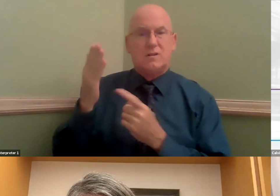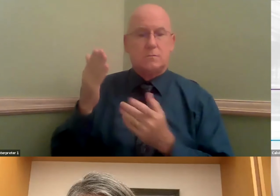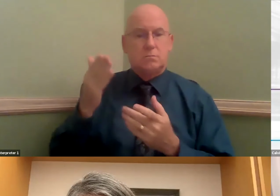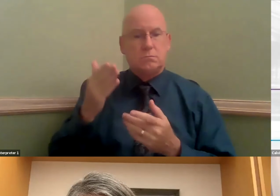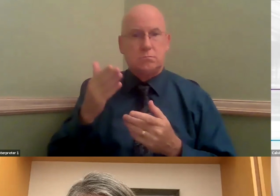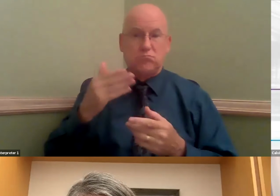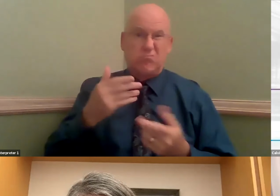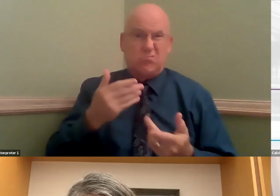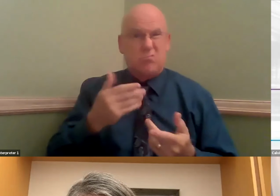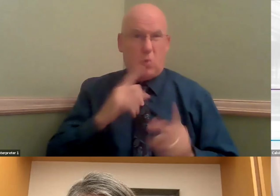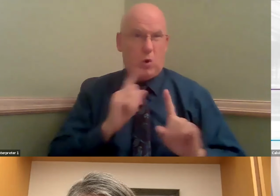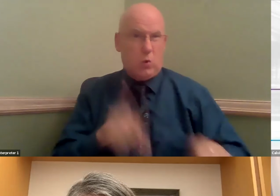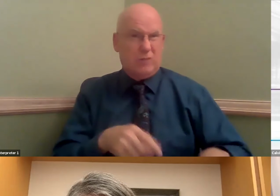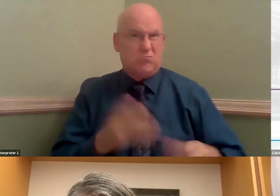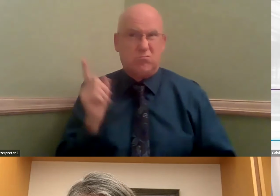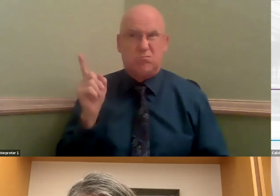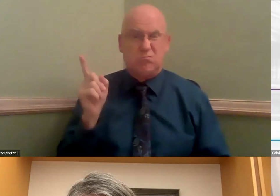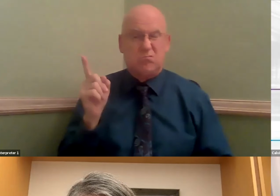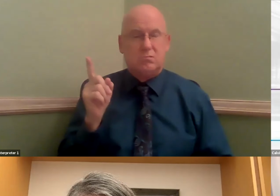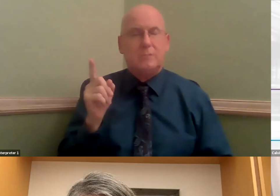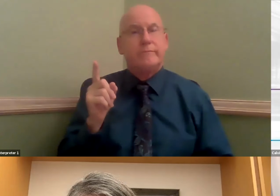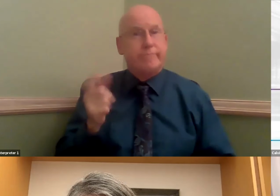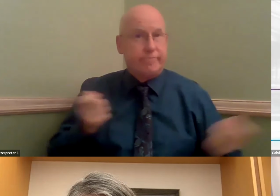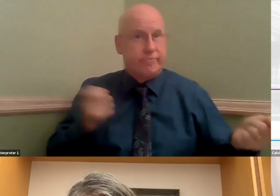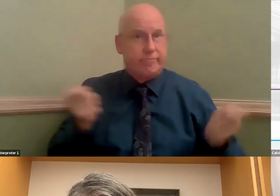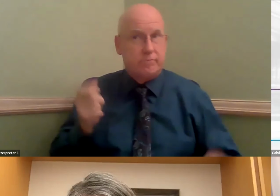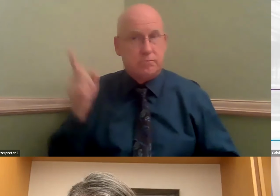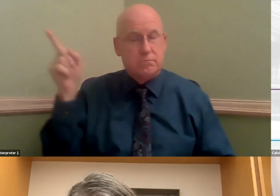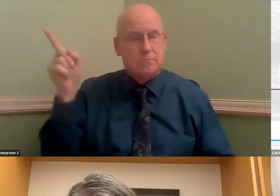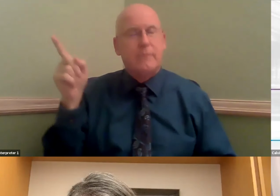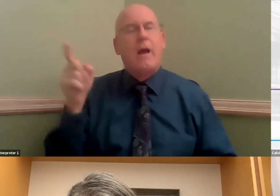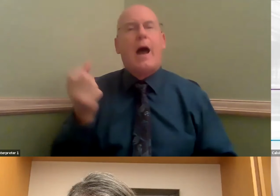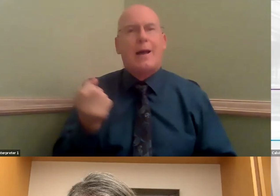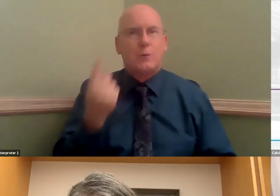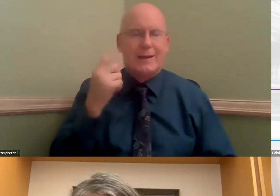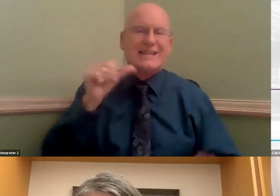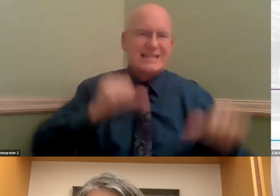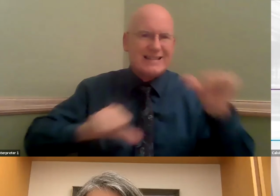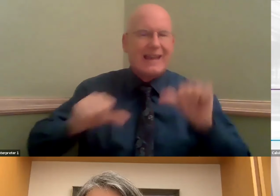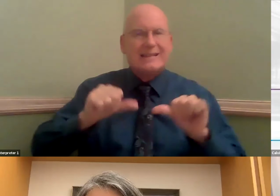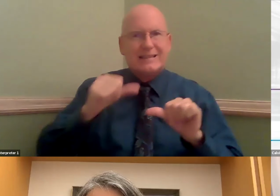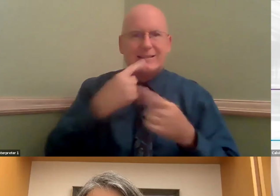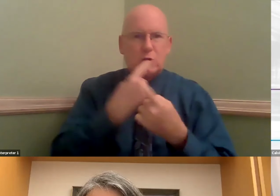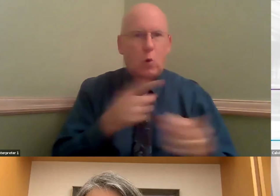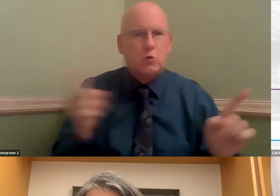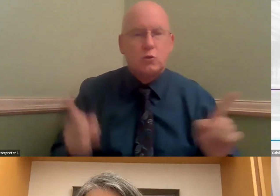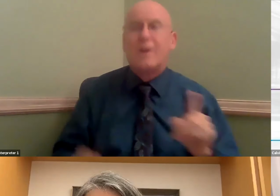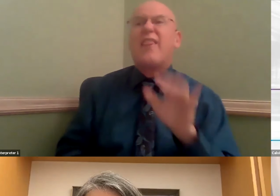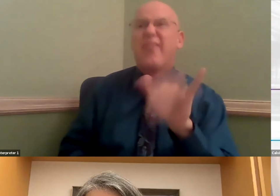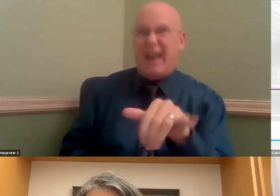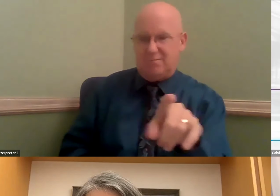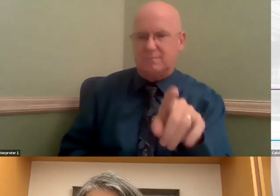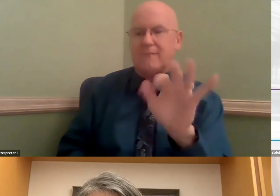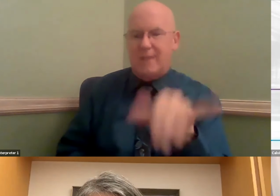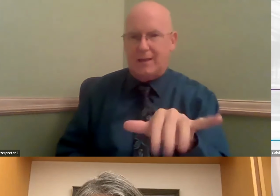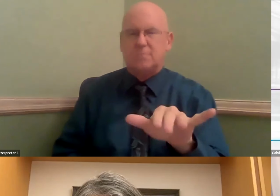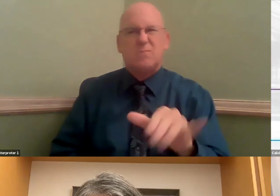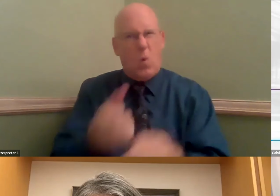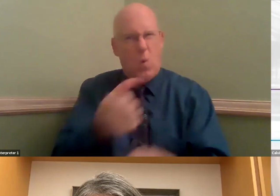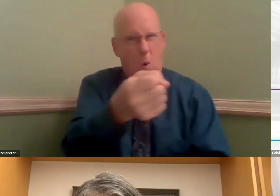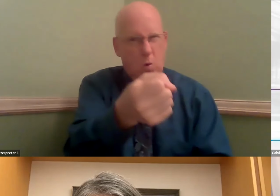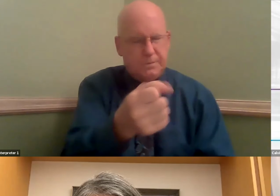understand it was clearly a reaction to what science was telling us. Exactly. But, I'm going to have to stop you